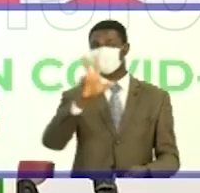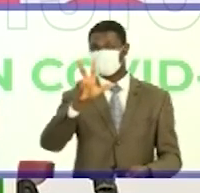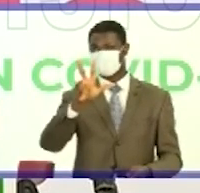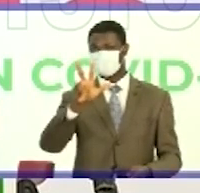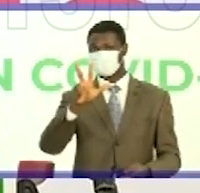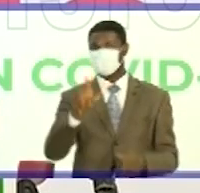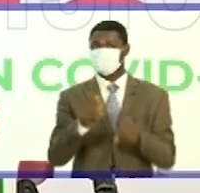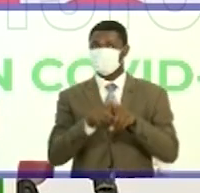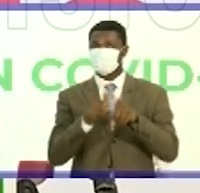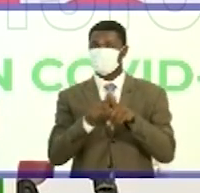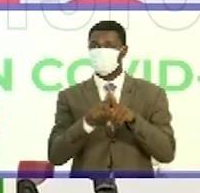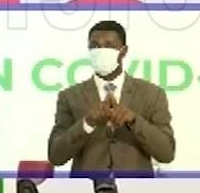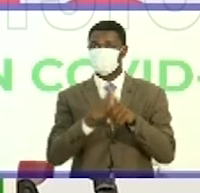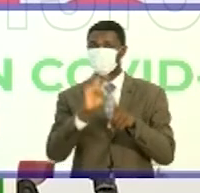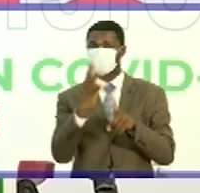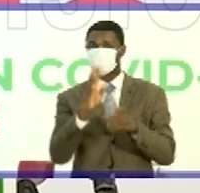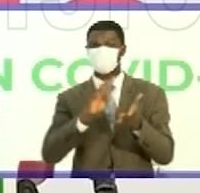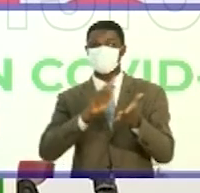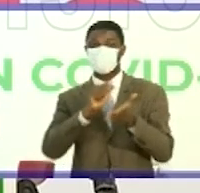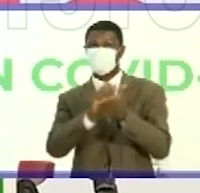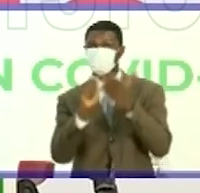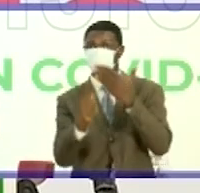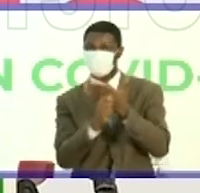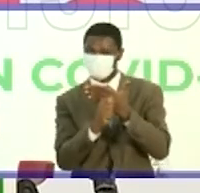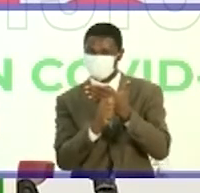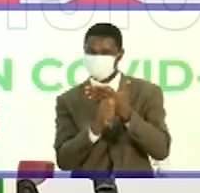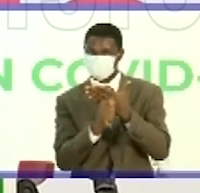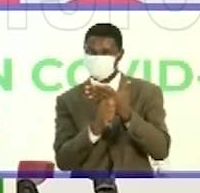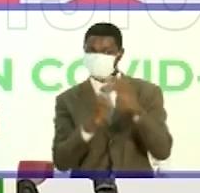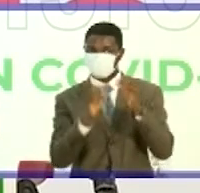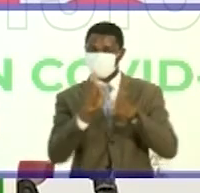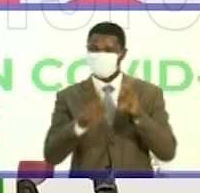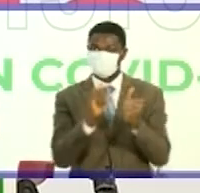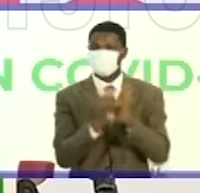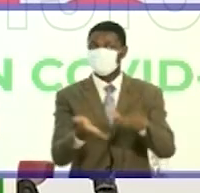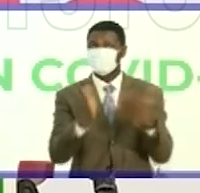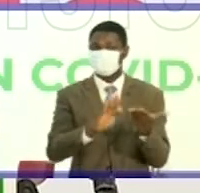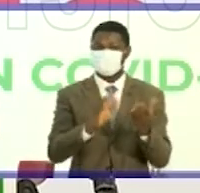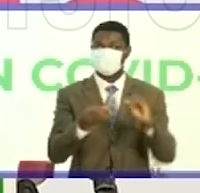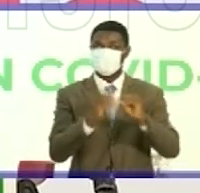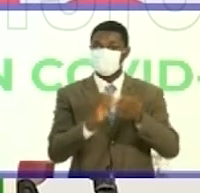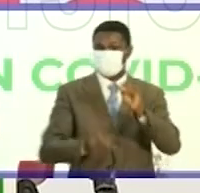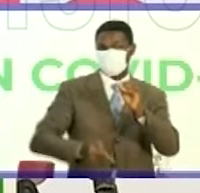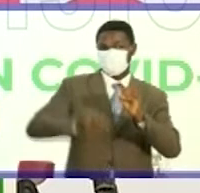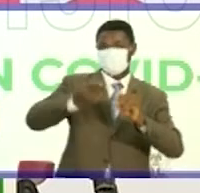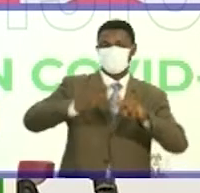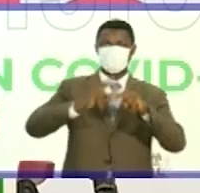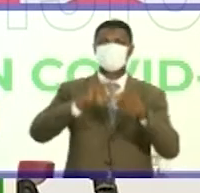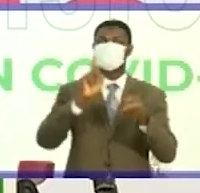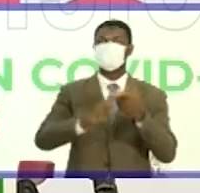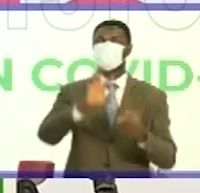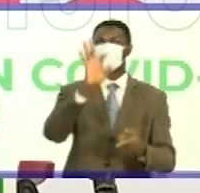643, while on the 4th of August, that figure rose to